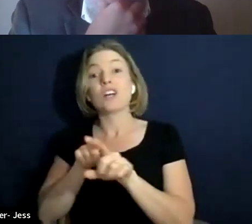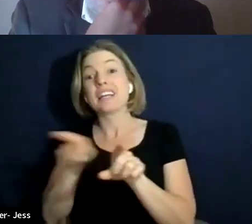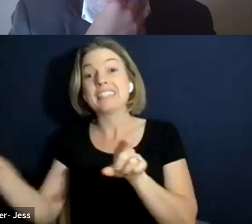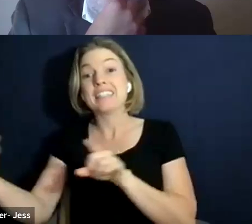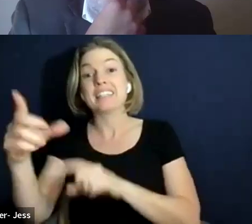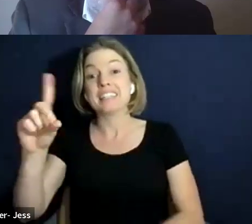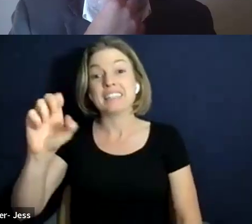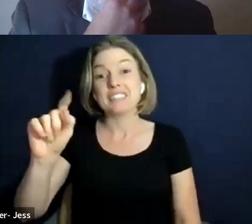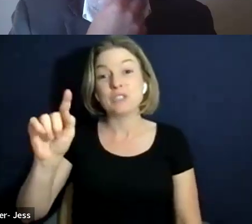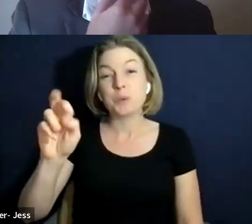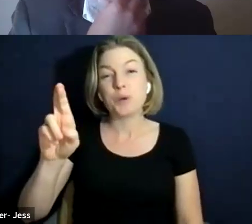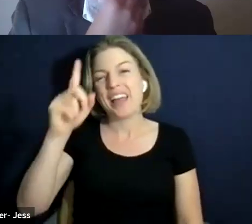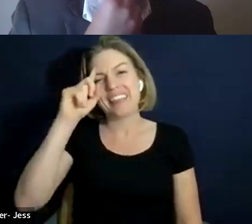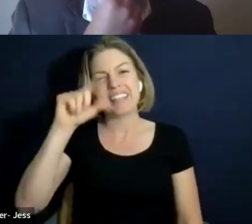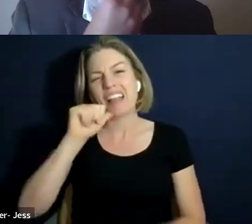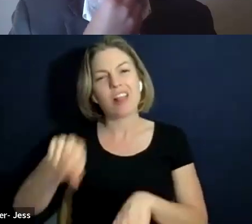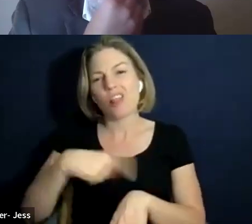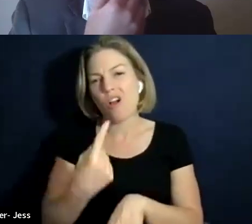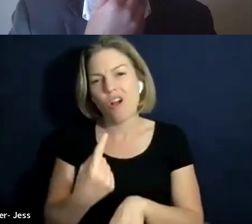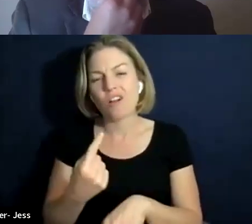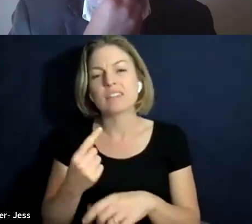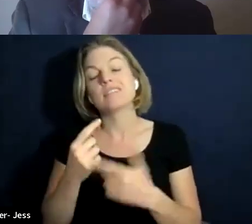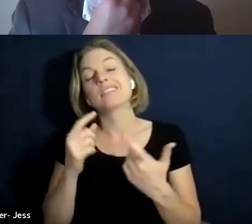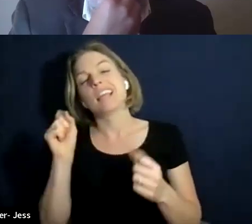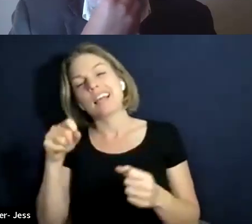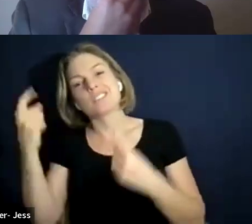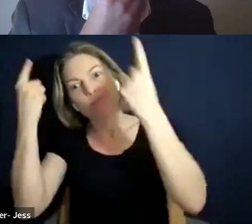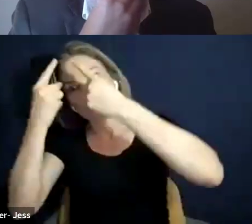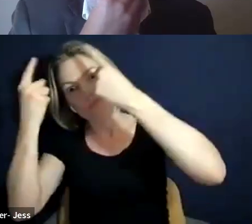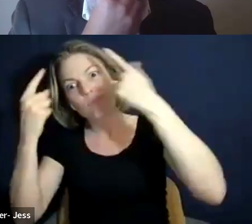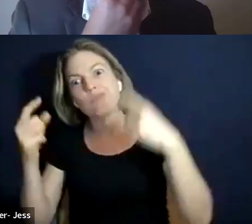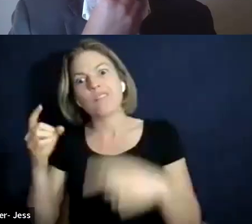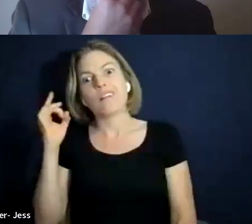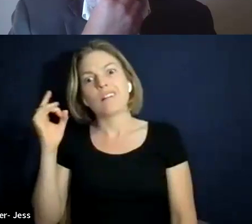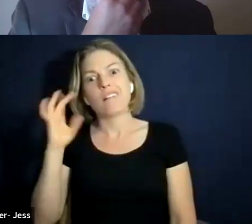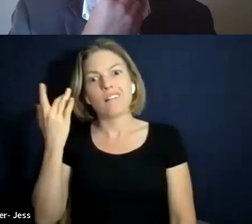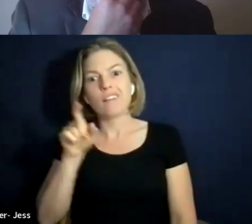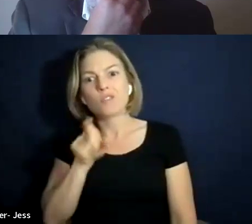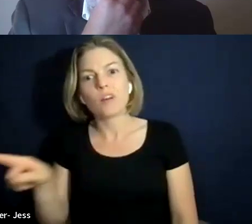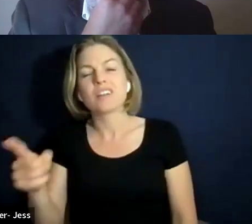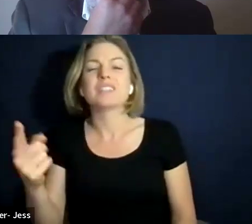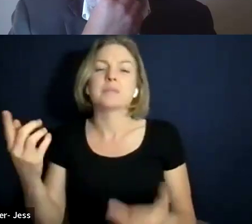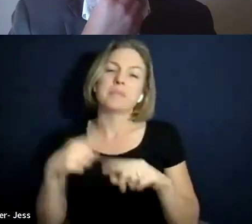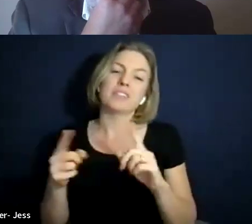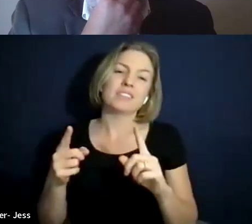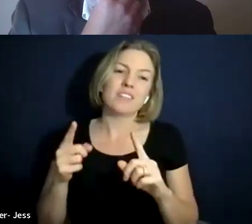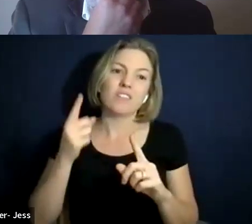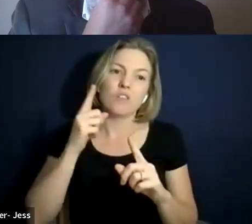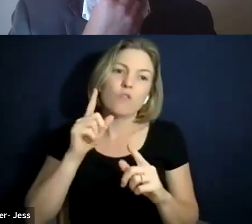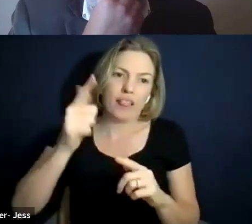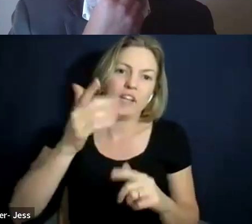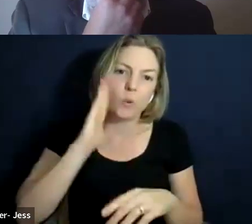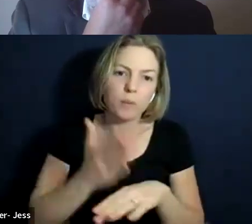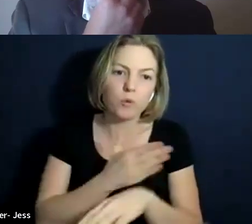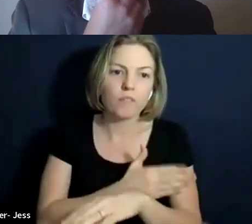extremely long. I understand it's still a pain in the neck, but as you mentioned, it is for the greater good.